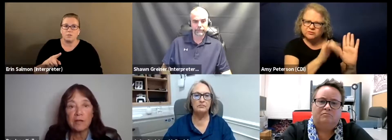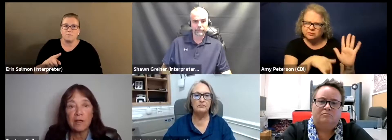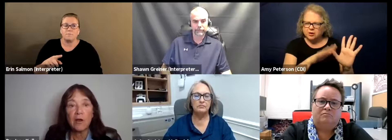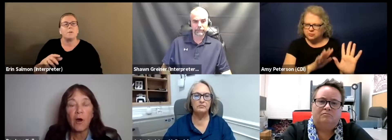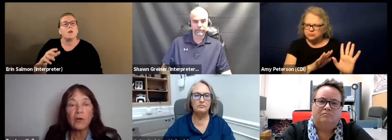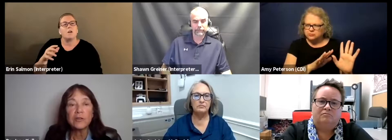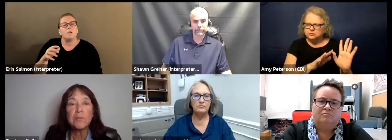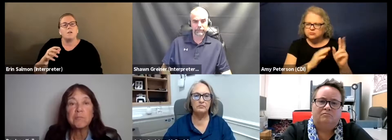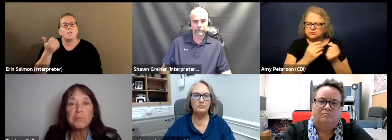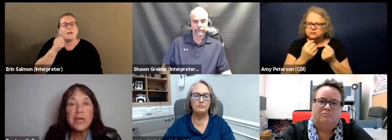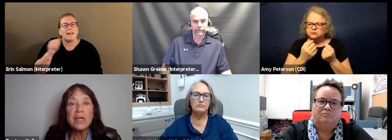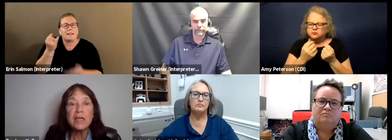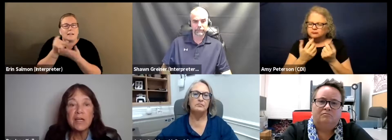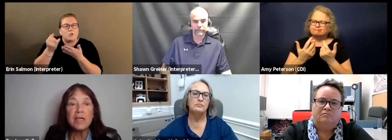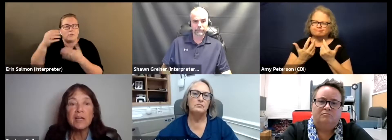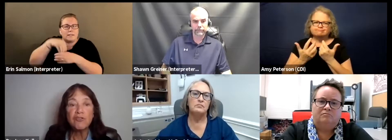ingredient called